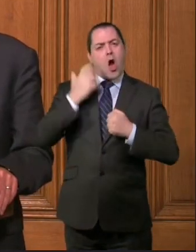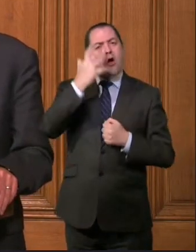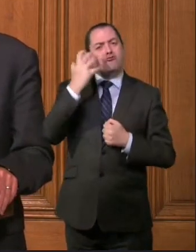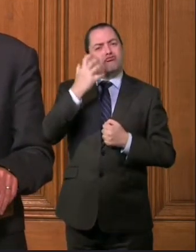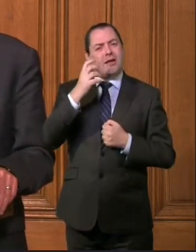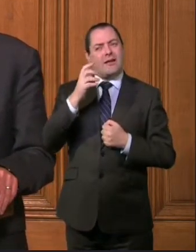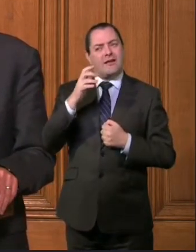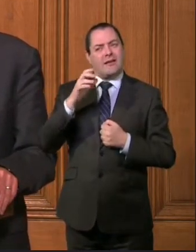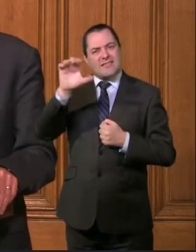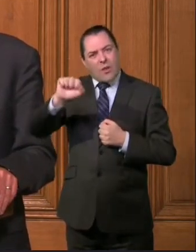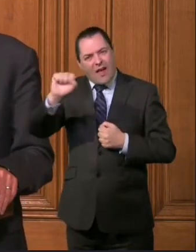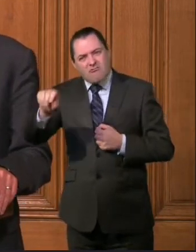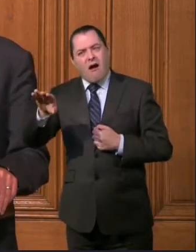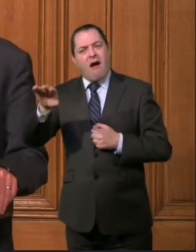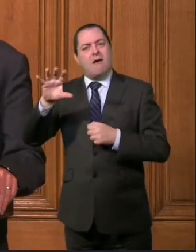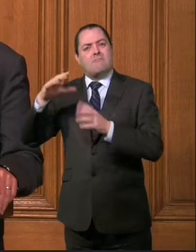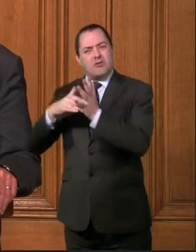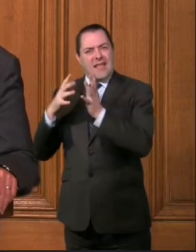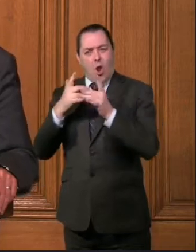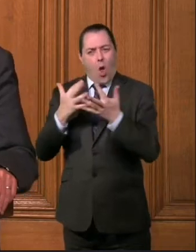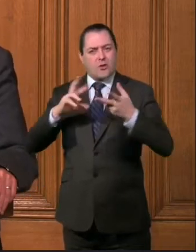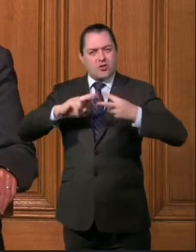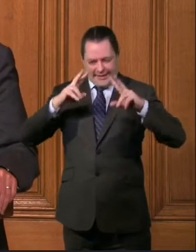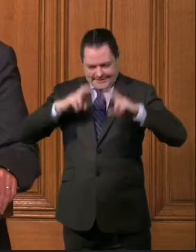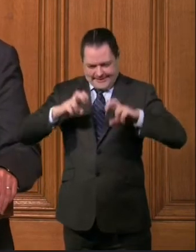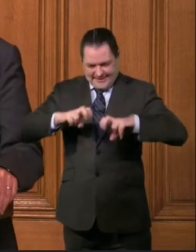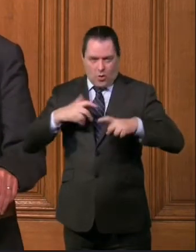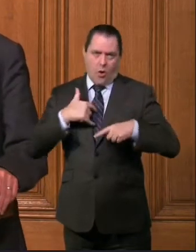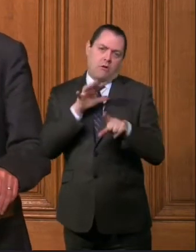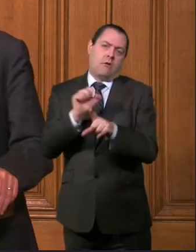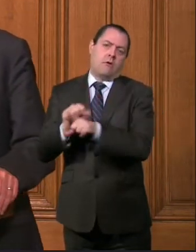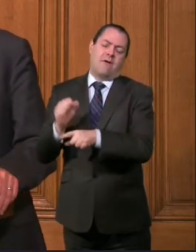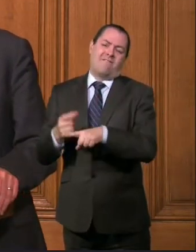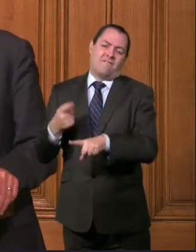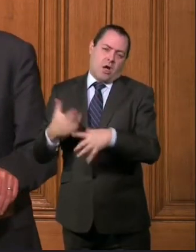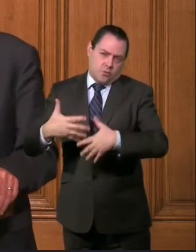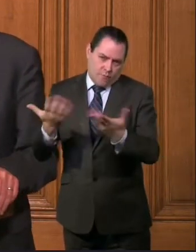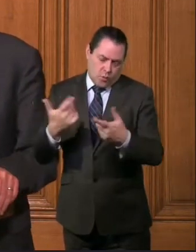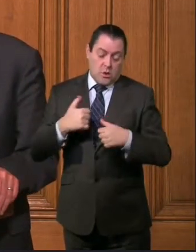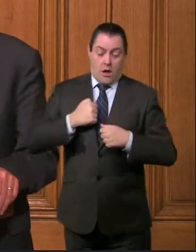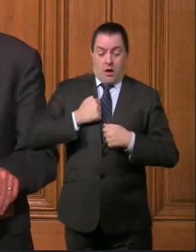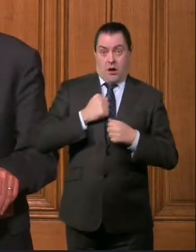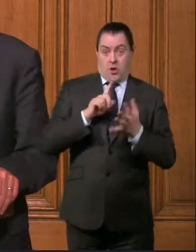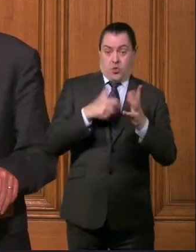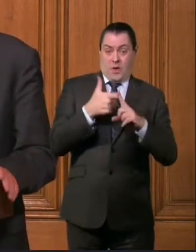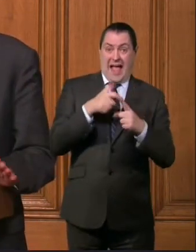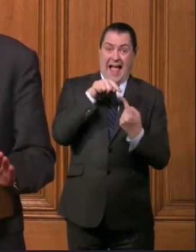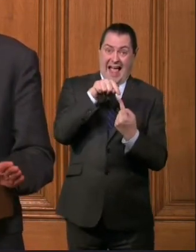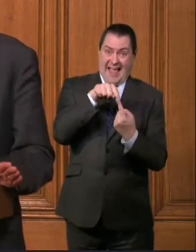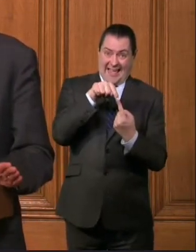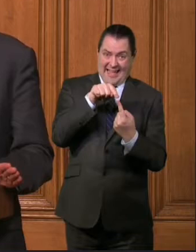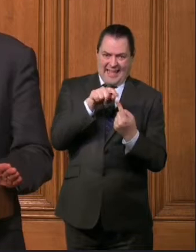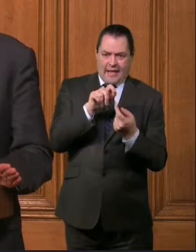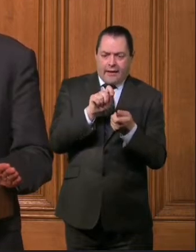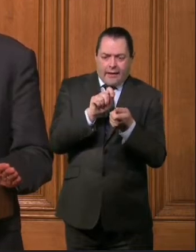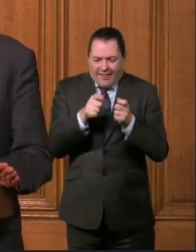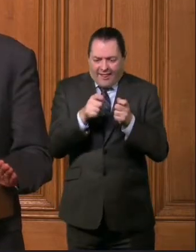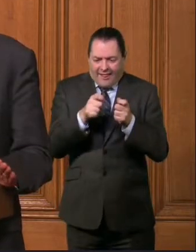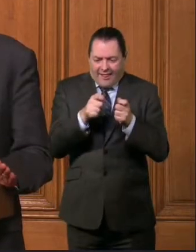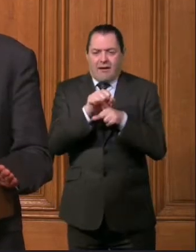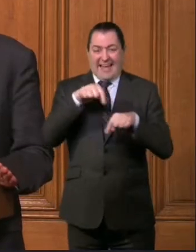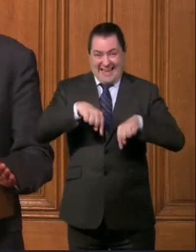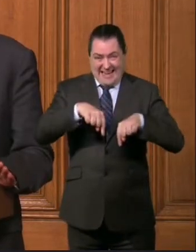about the UK one because it's a common variant now comprising a significant number of the cases. The first thing to